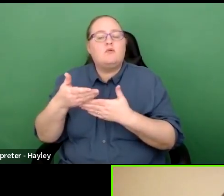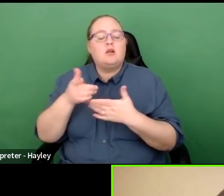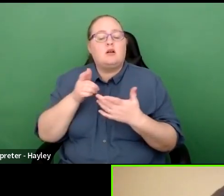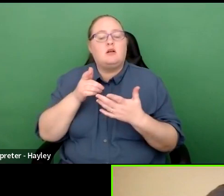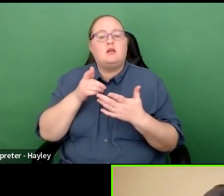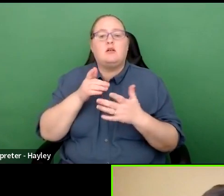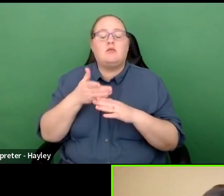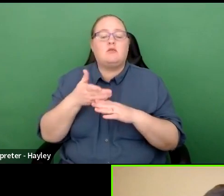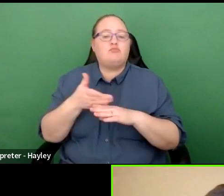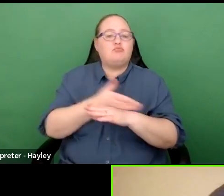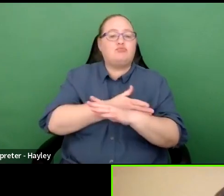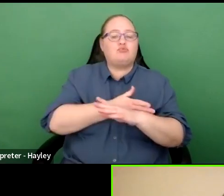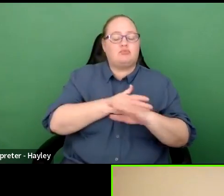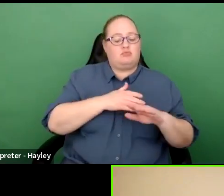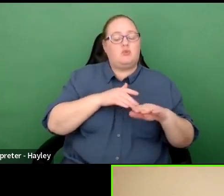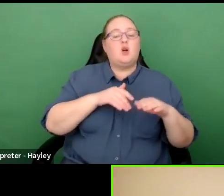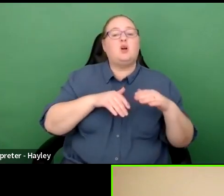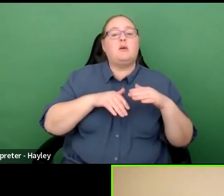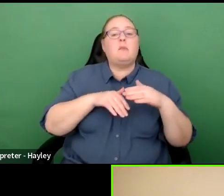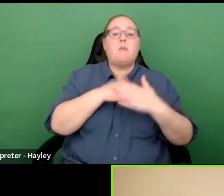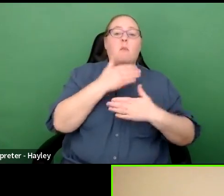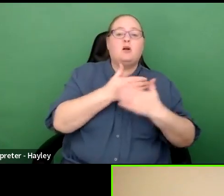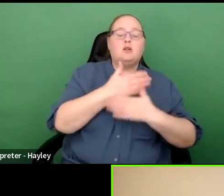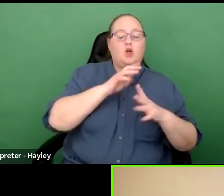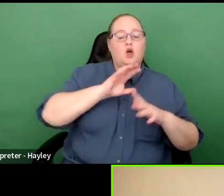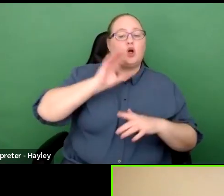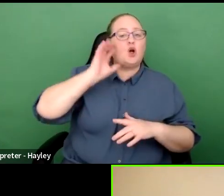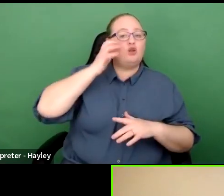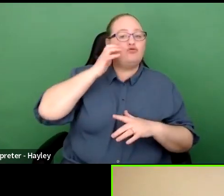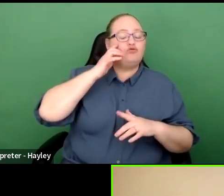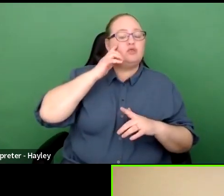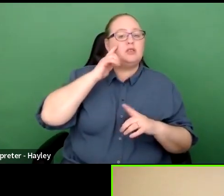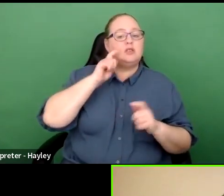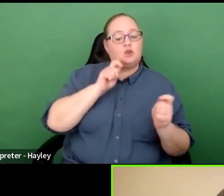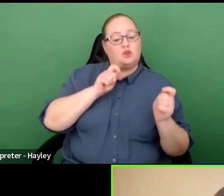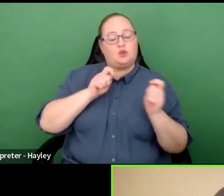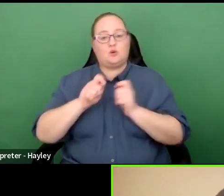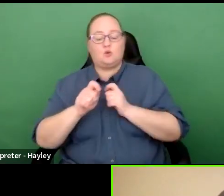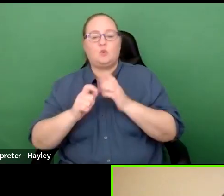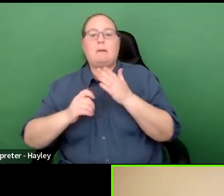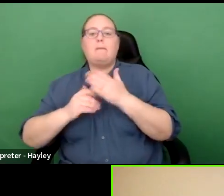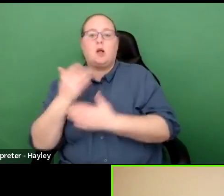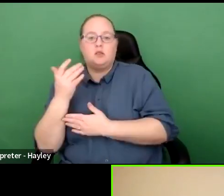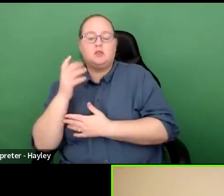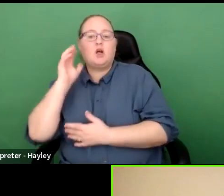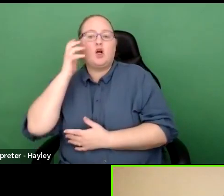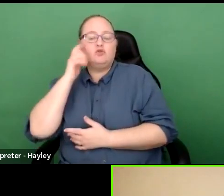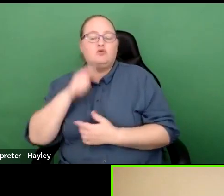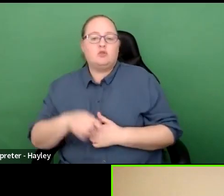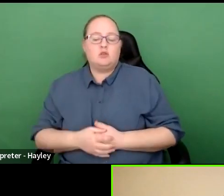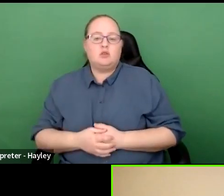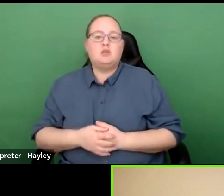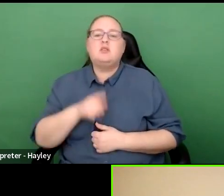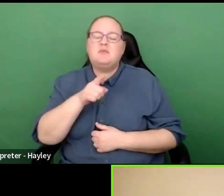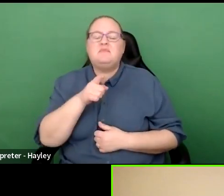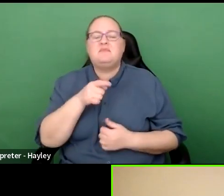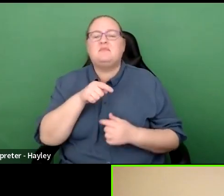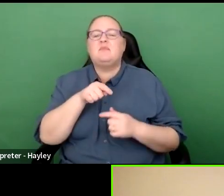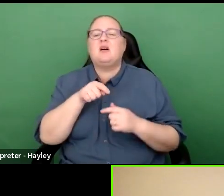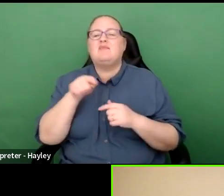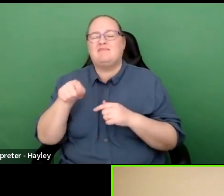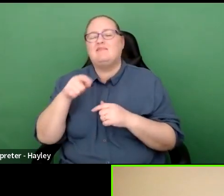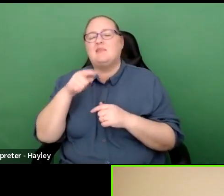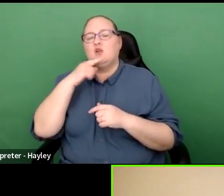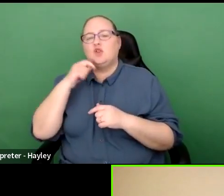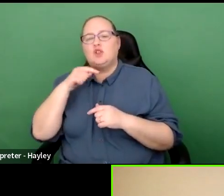any pre-modern country to modern country, minus, of course, the ferocity of this leveling experiment that we